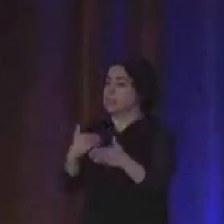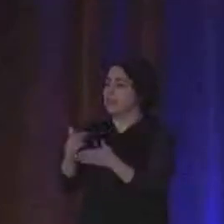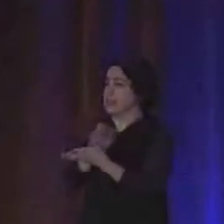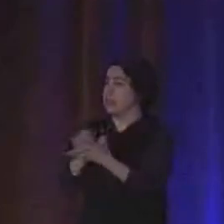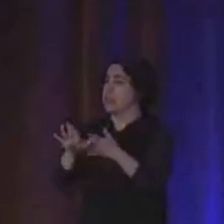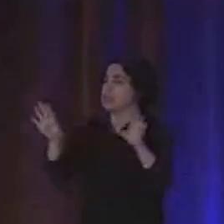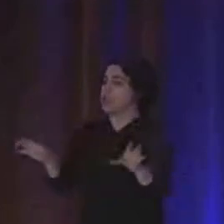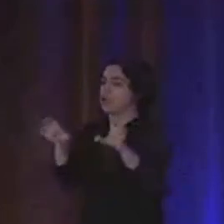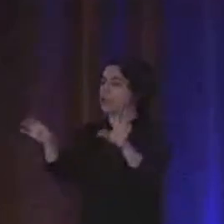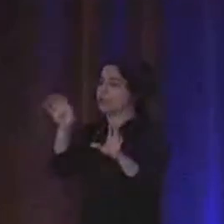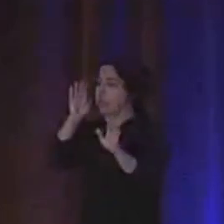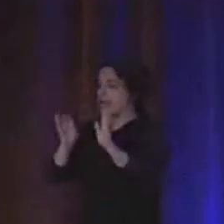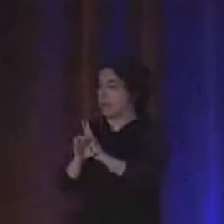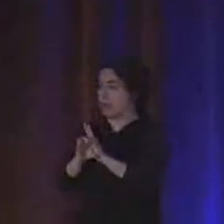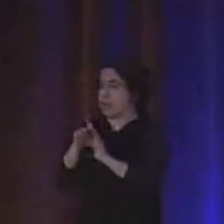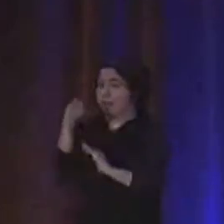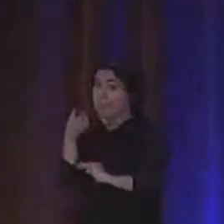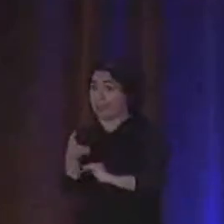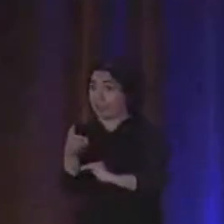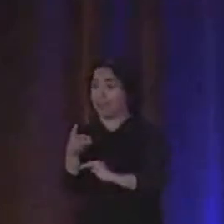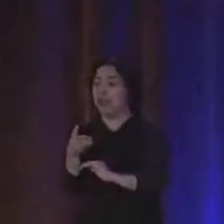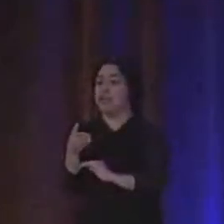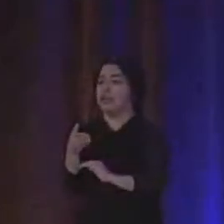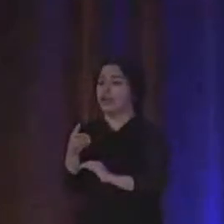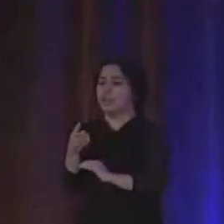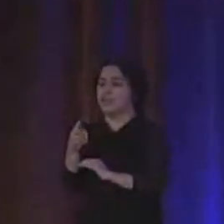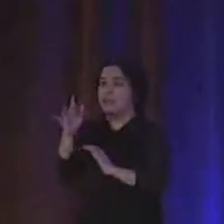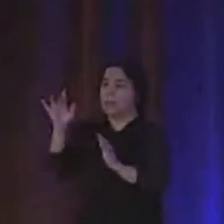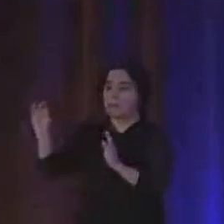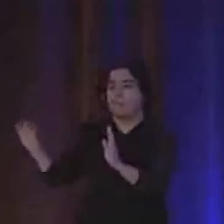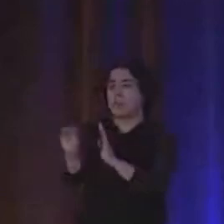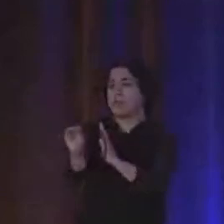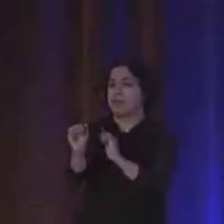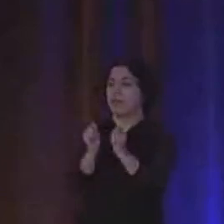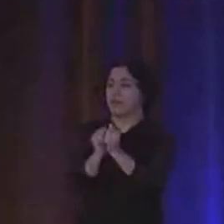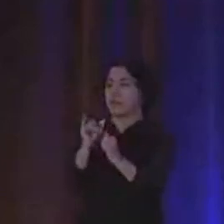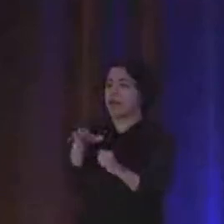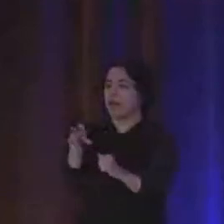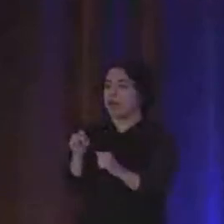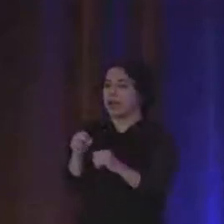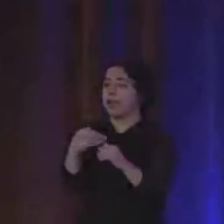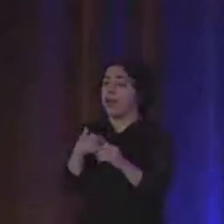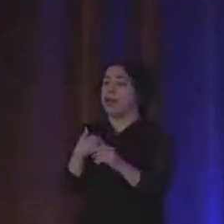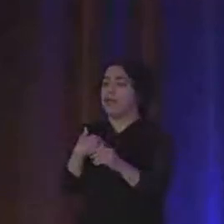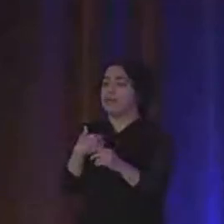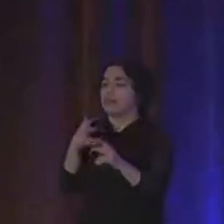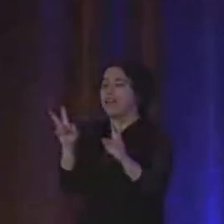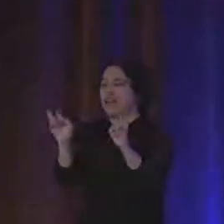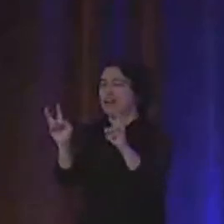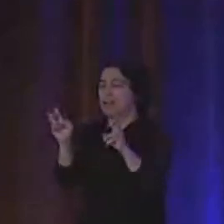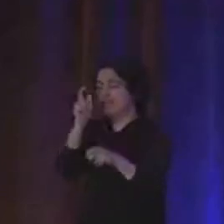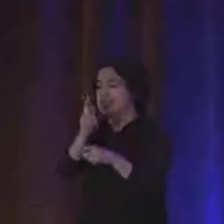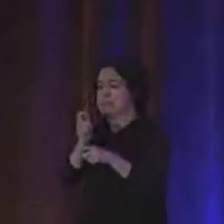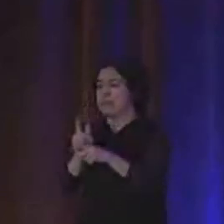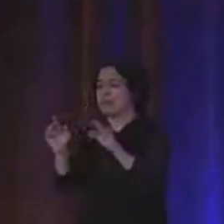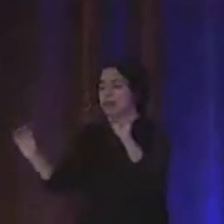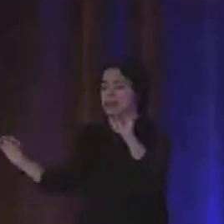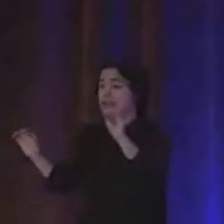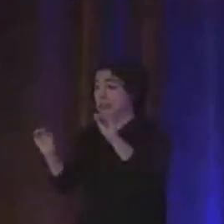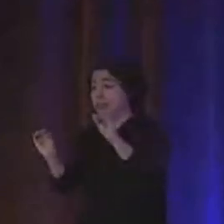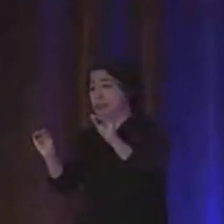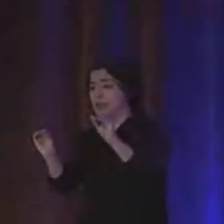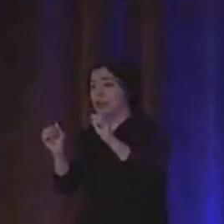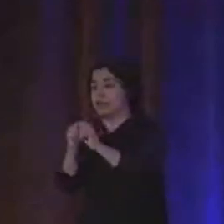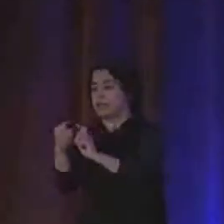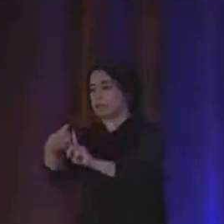decorative icon in here, and then you can pop it in with your icon and have it as a sibling with the span next to the children,